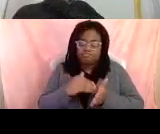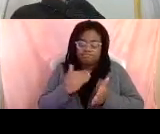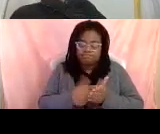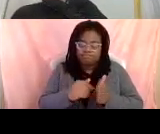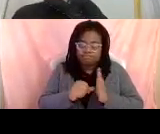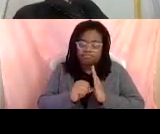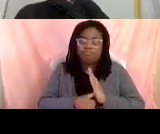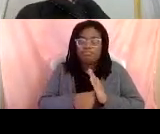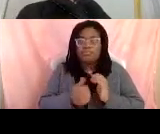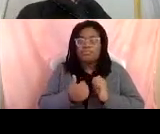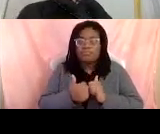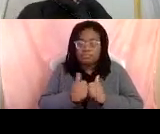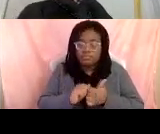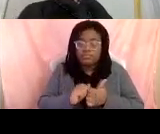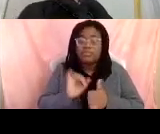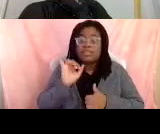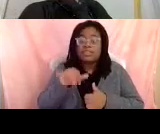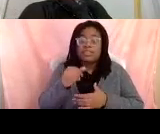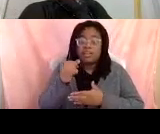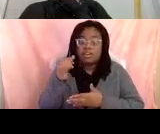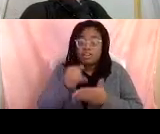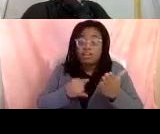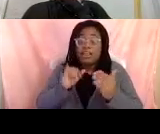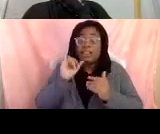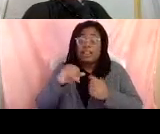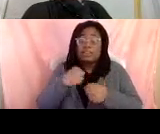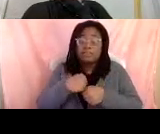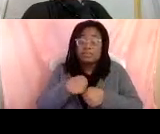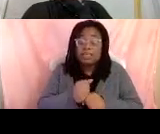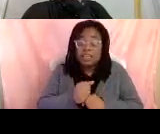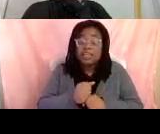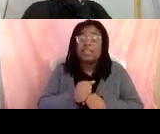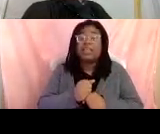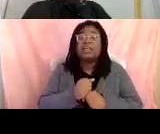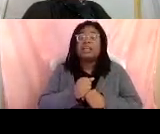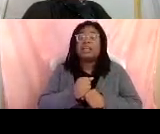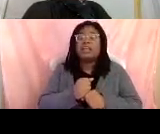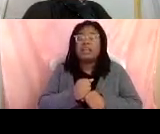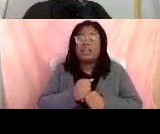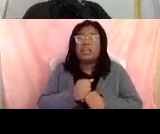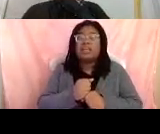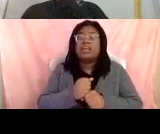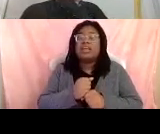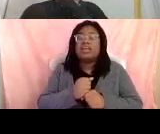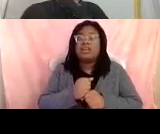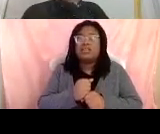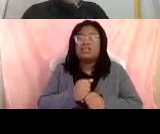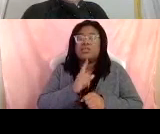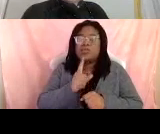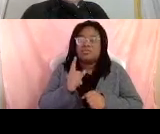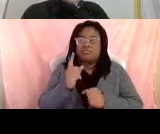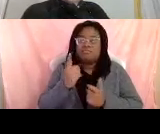again how the art that is made is a reflection of the